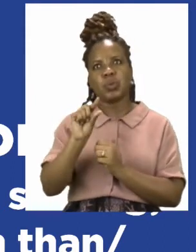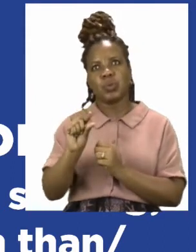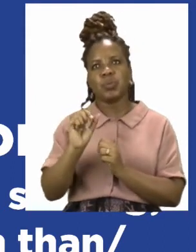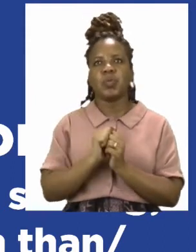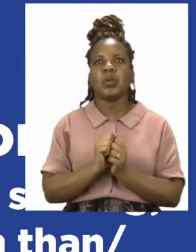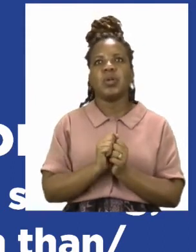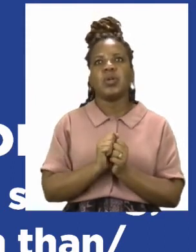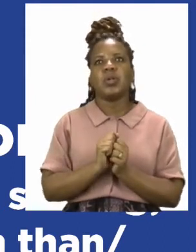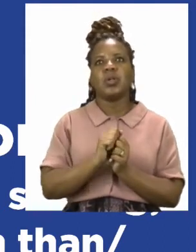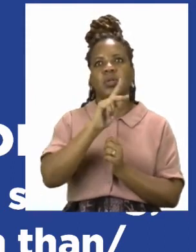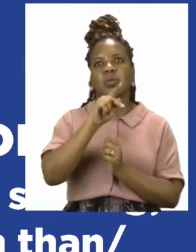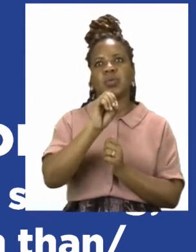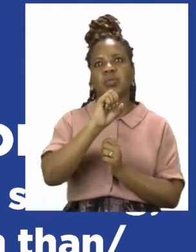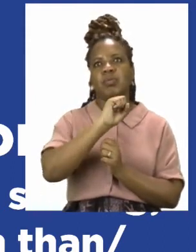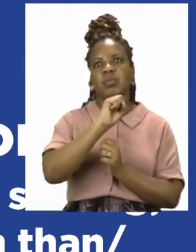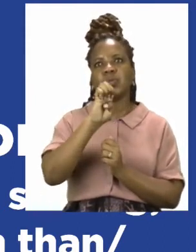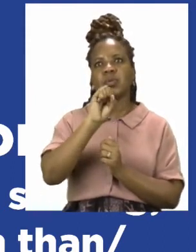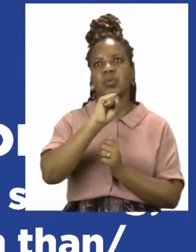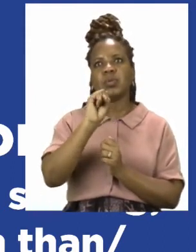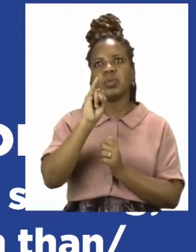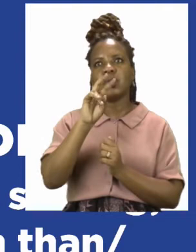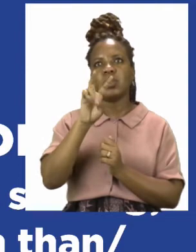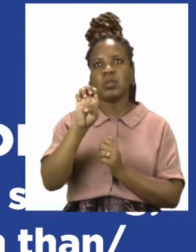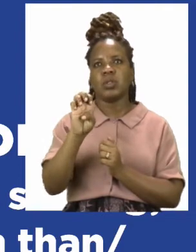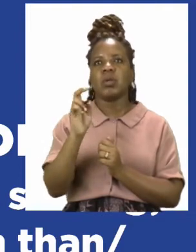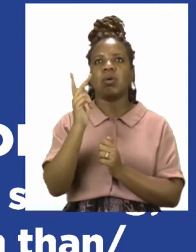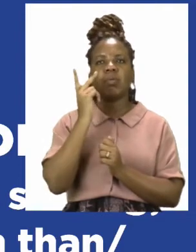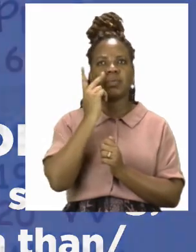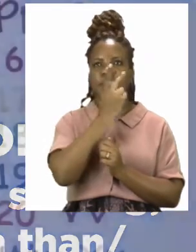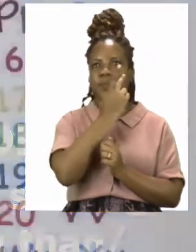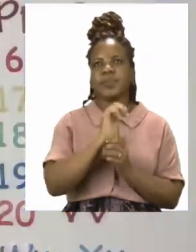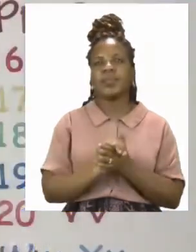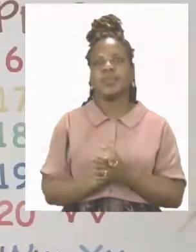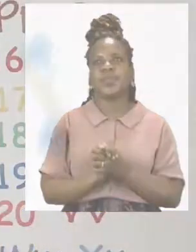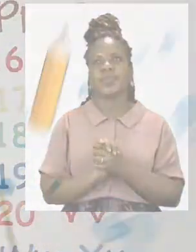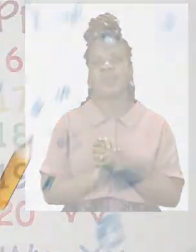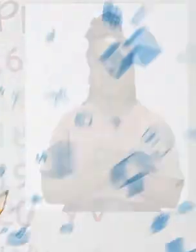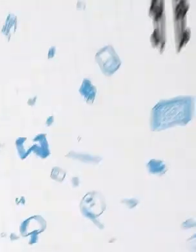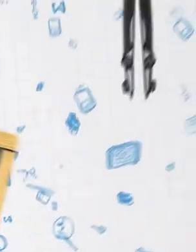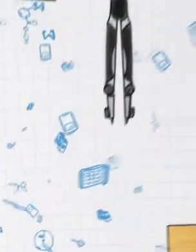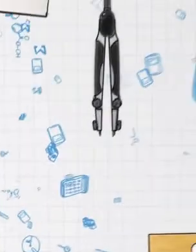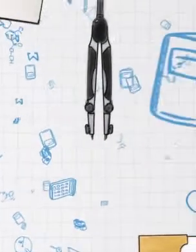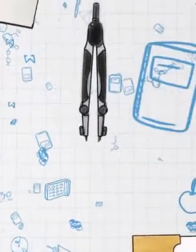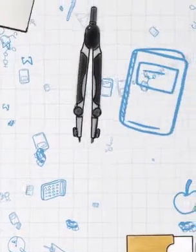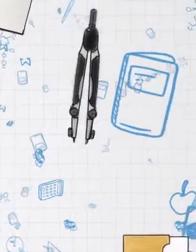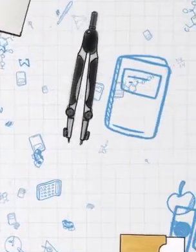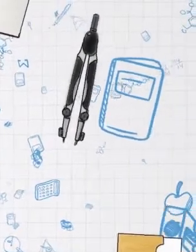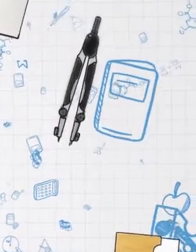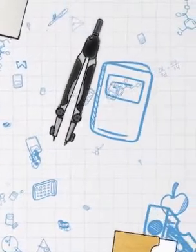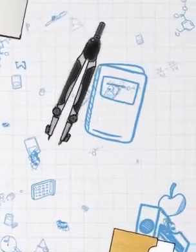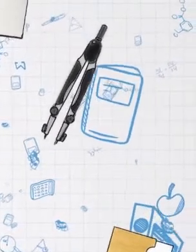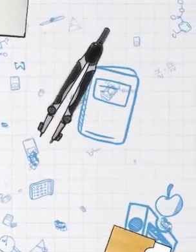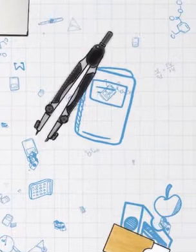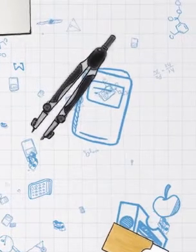for joining me today. Our theme this week is local businesses